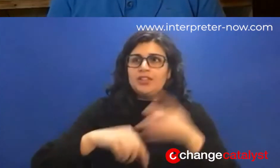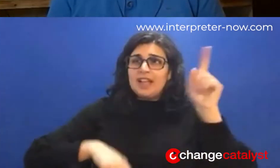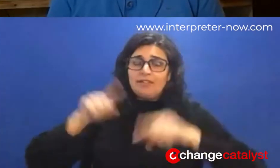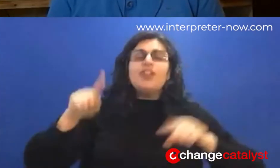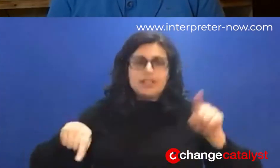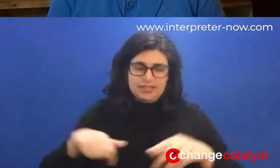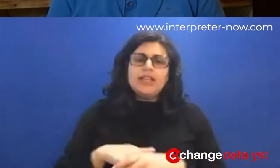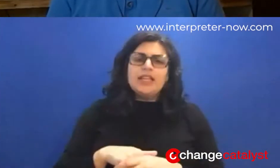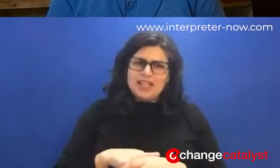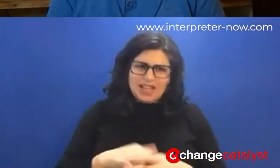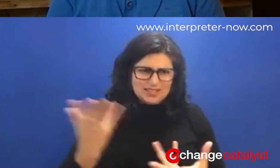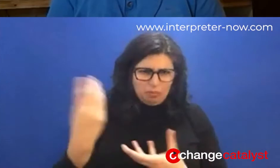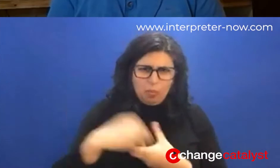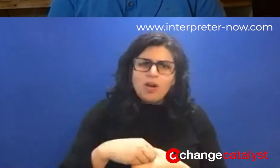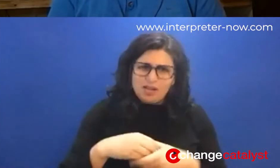really important. And